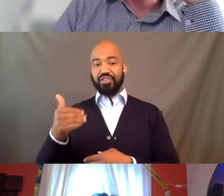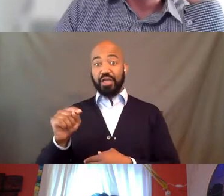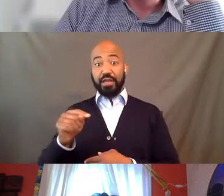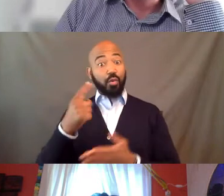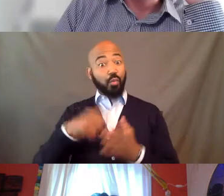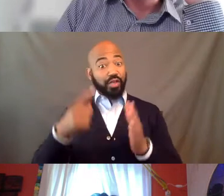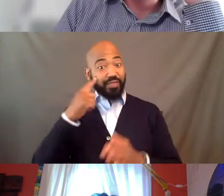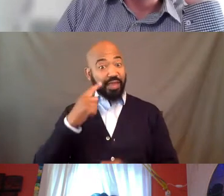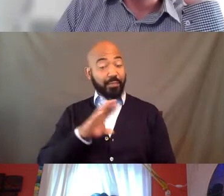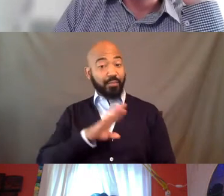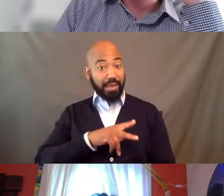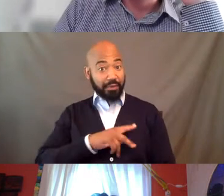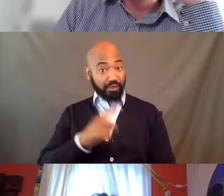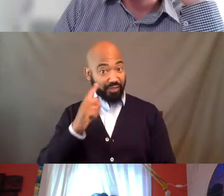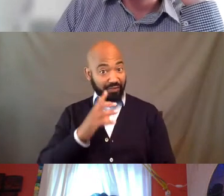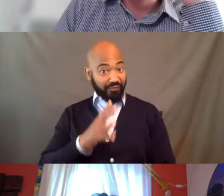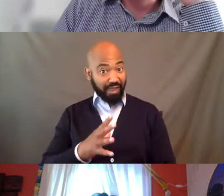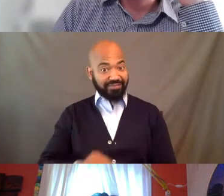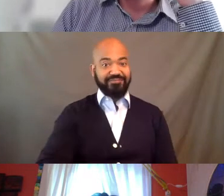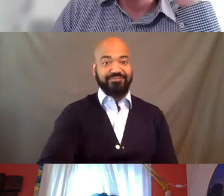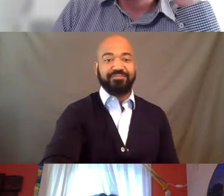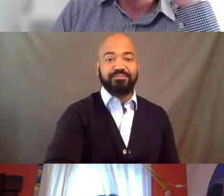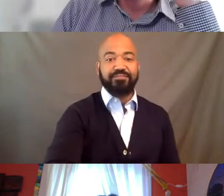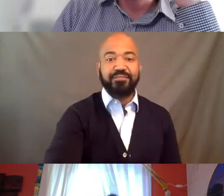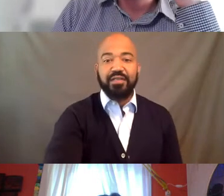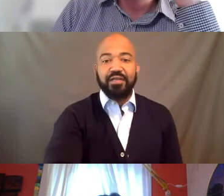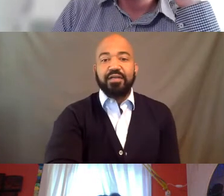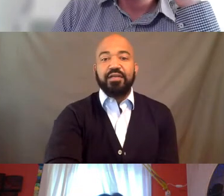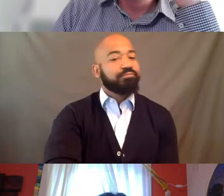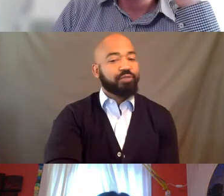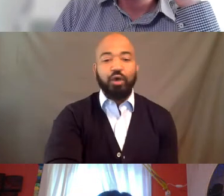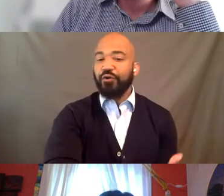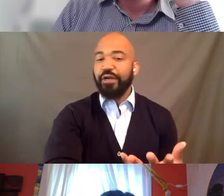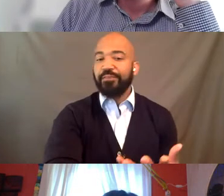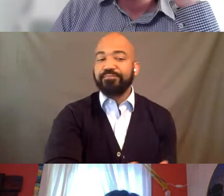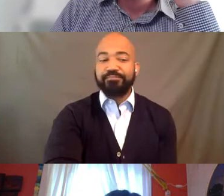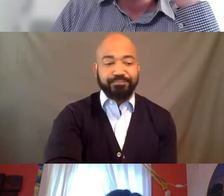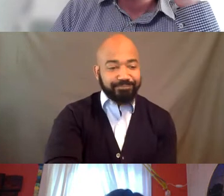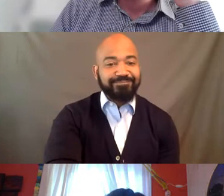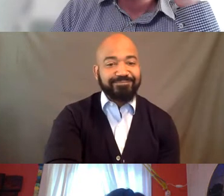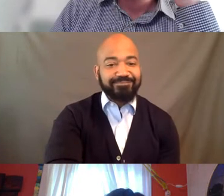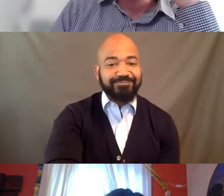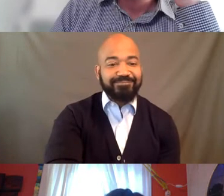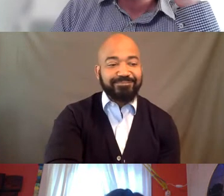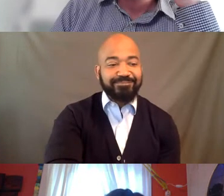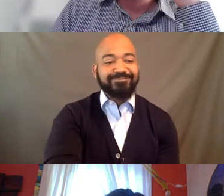ours in think? there too. It's basically a rewording of the example. Go for it.